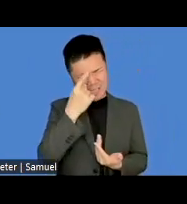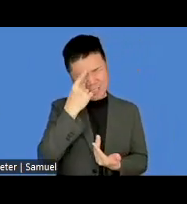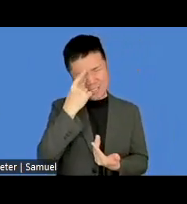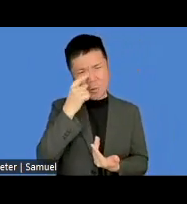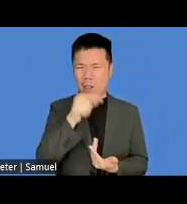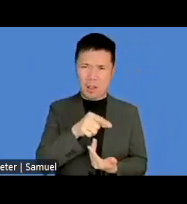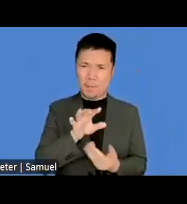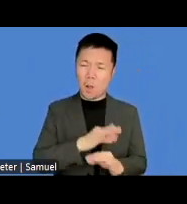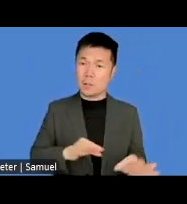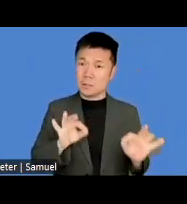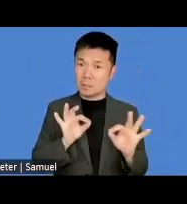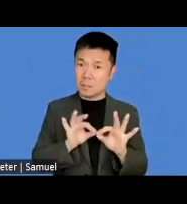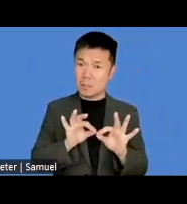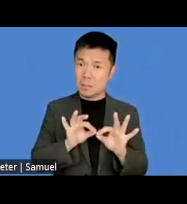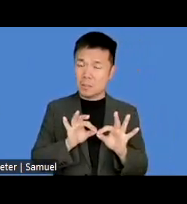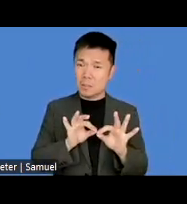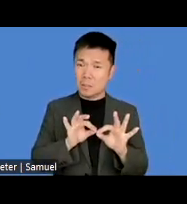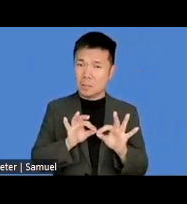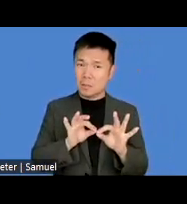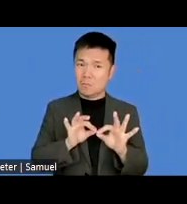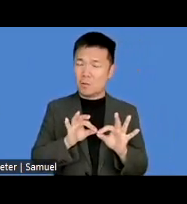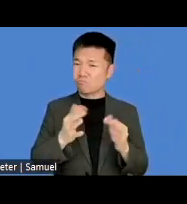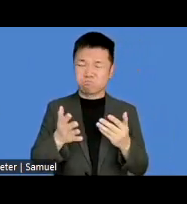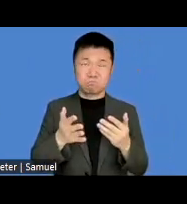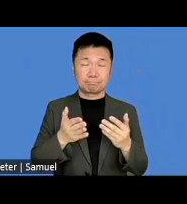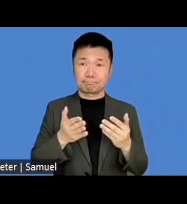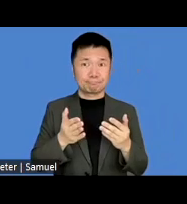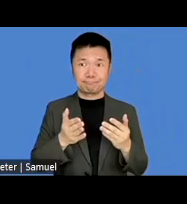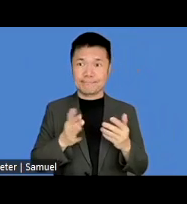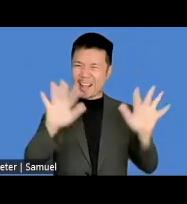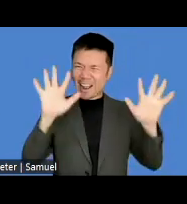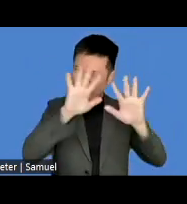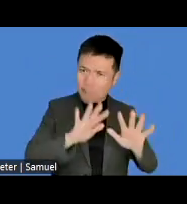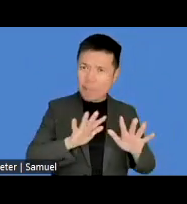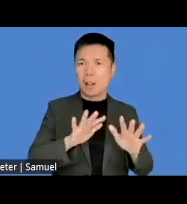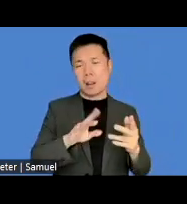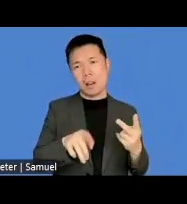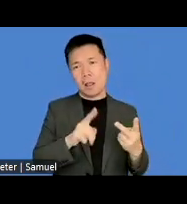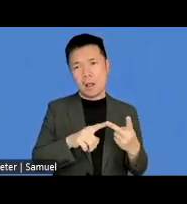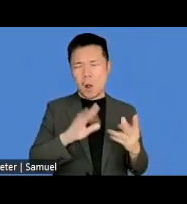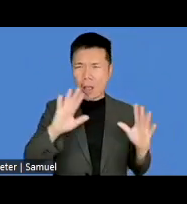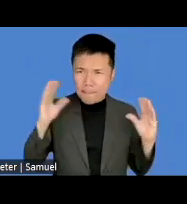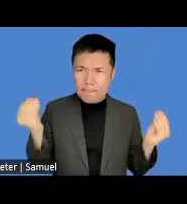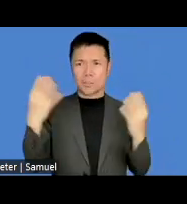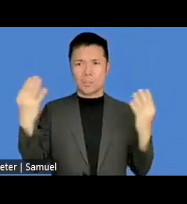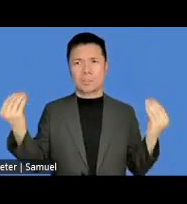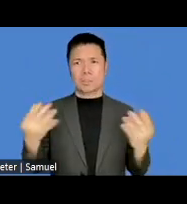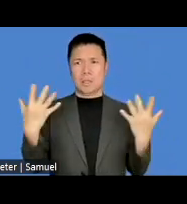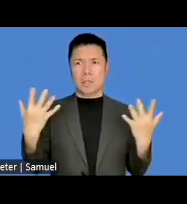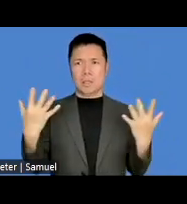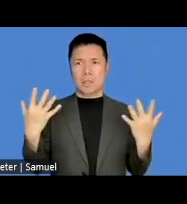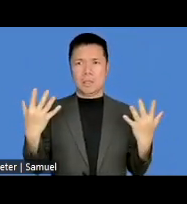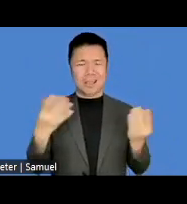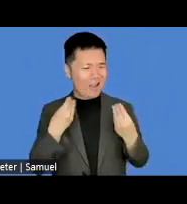in all climate or, any sort of emergent situation. So thank you so much